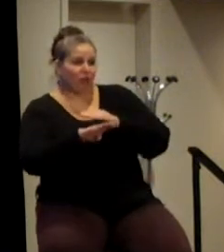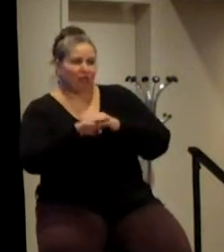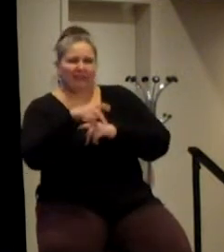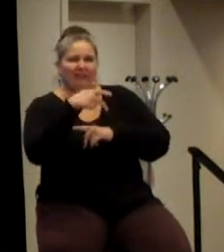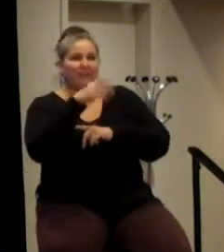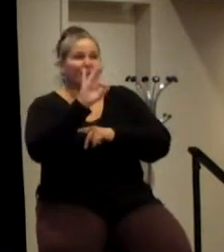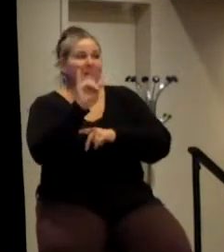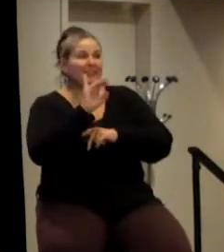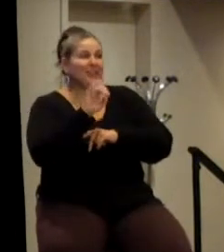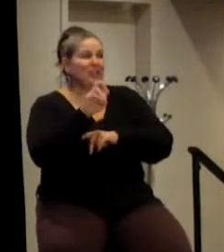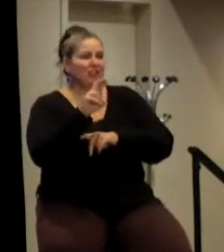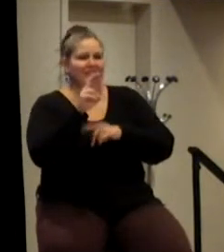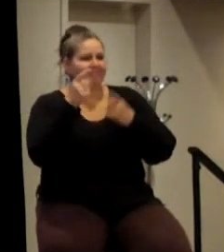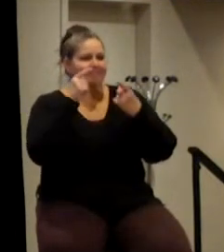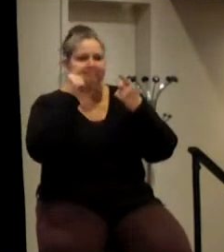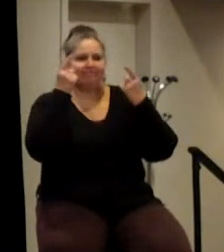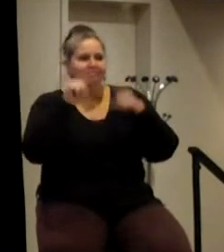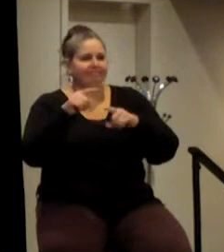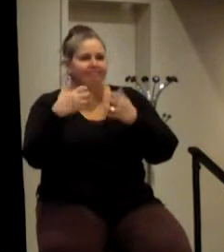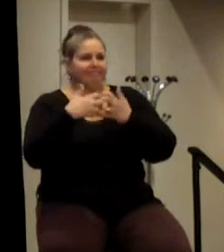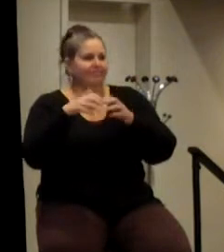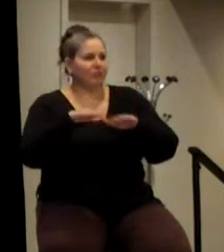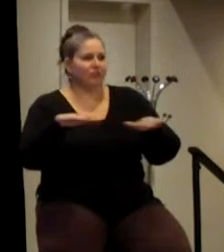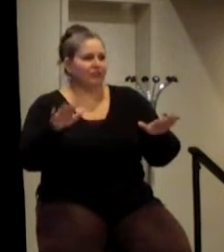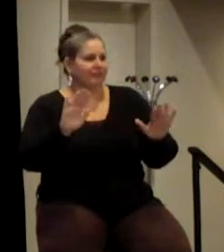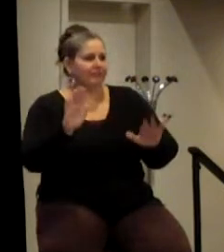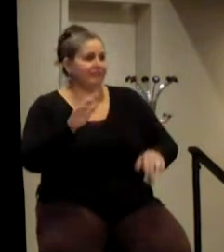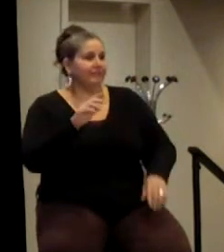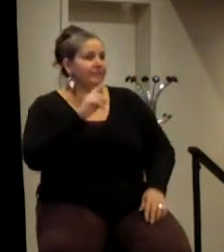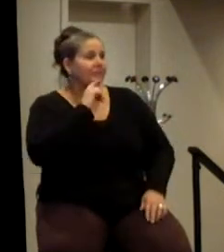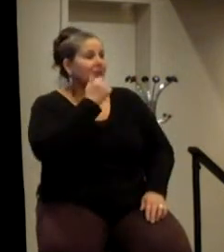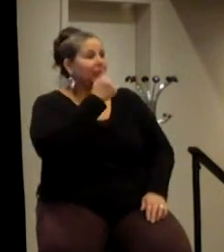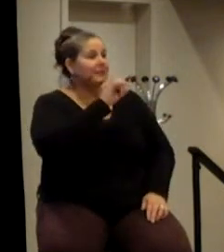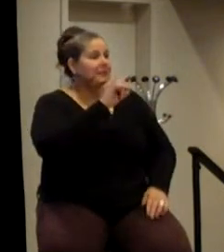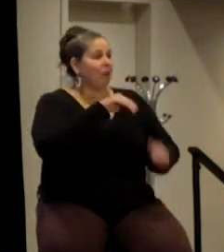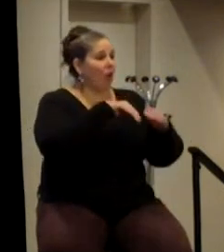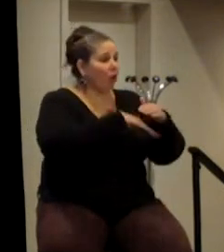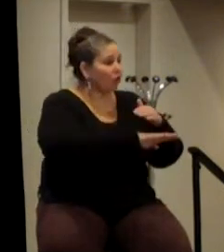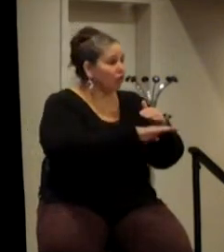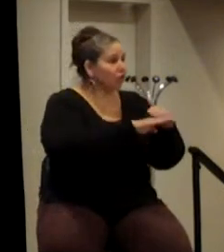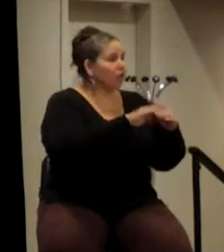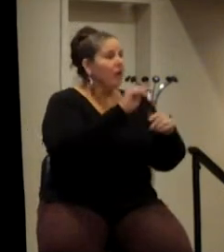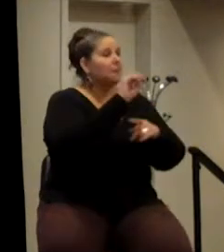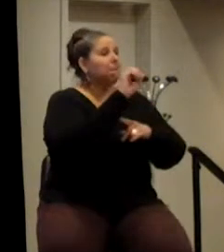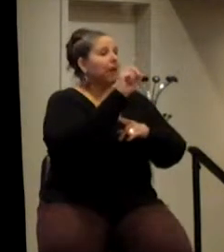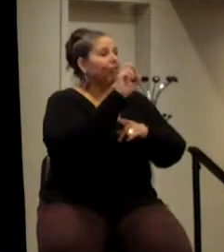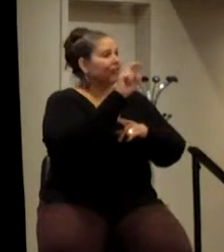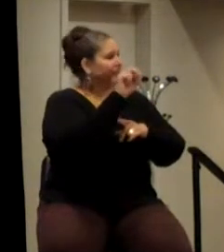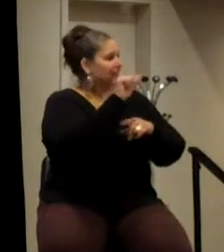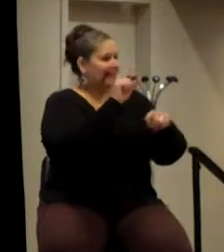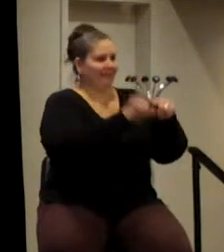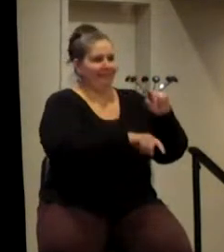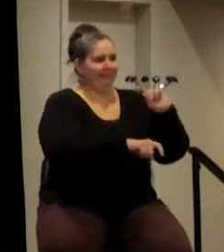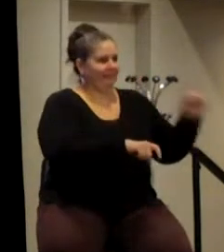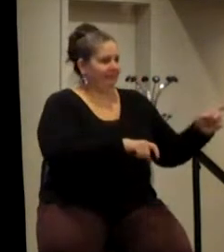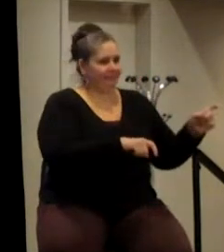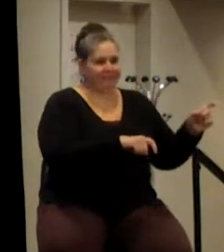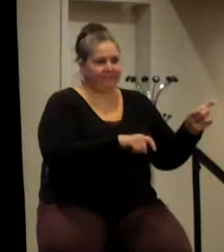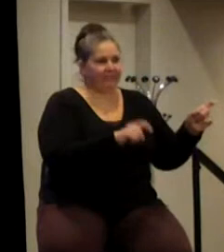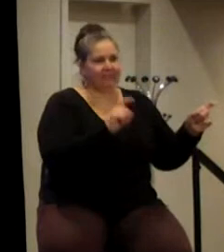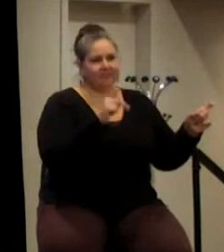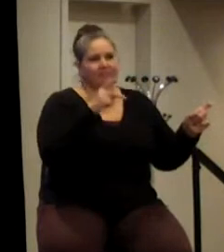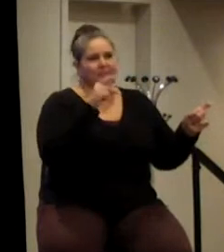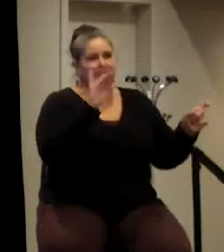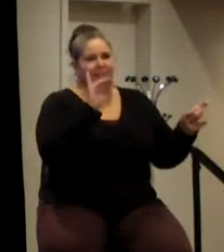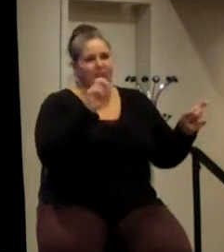18 for the Moderna shot are not eligible. So when we look at the 360,000 adults in our community, not all